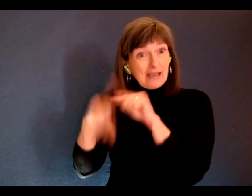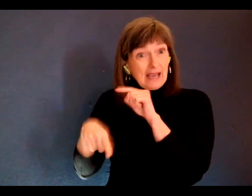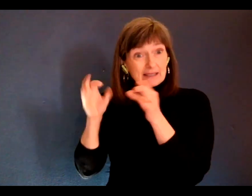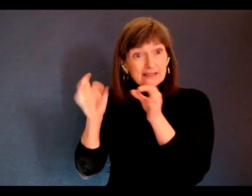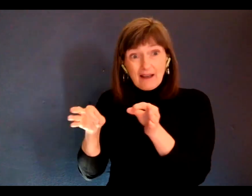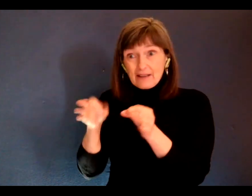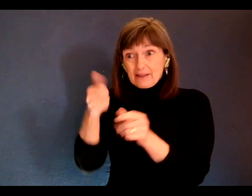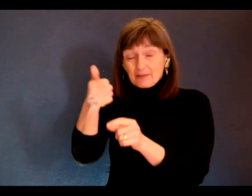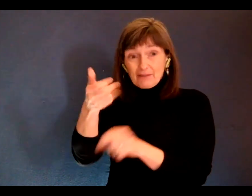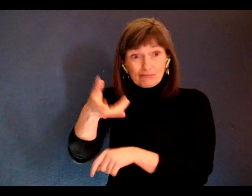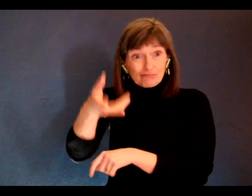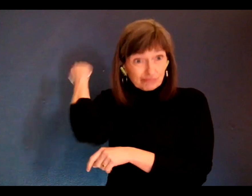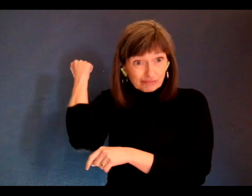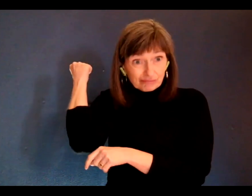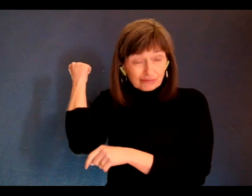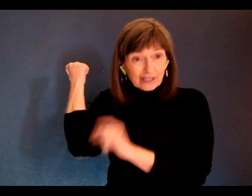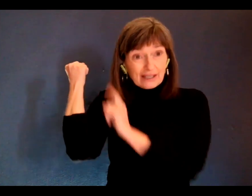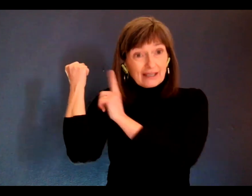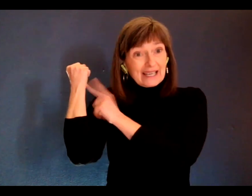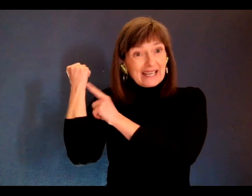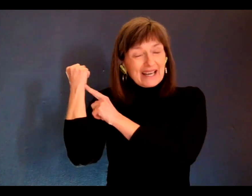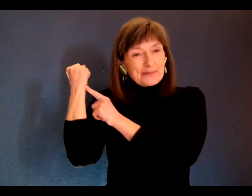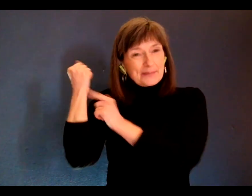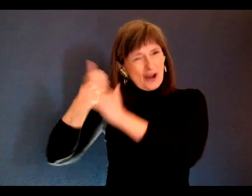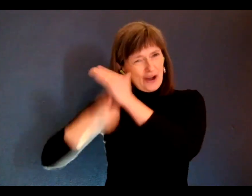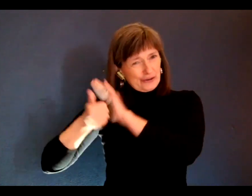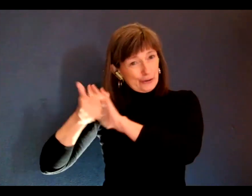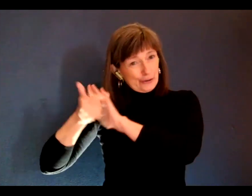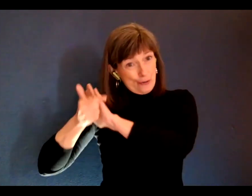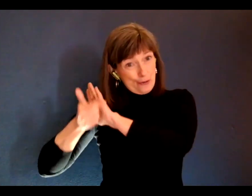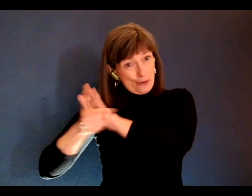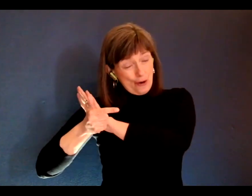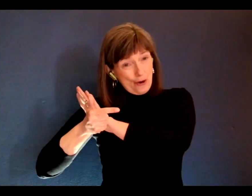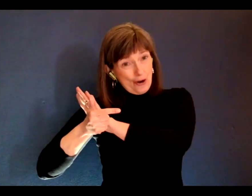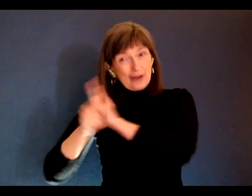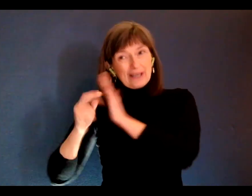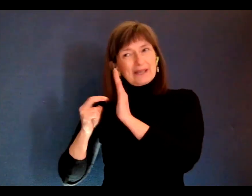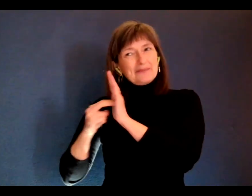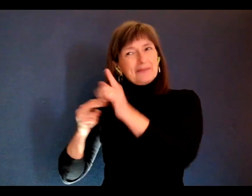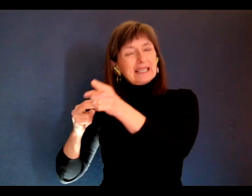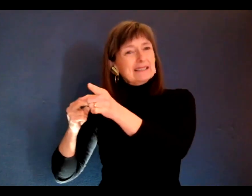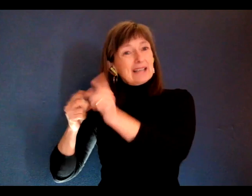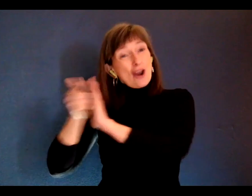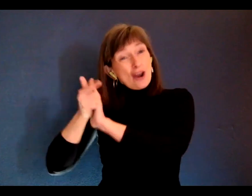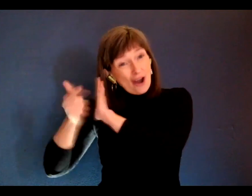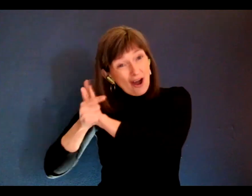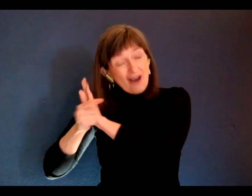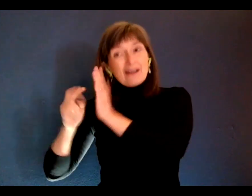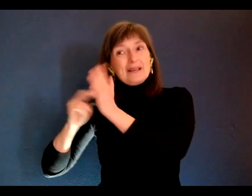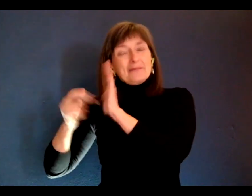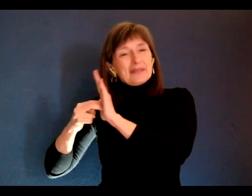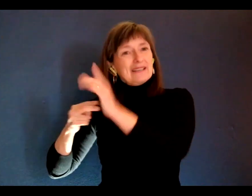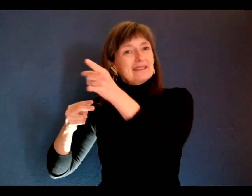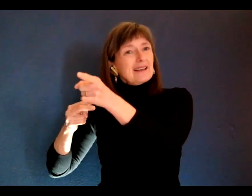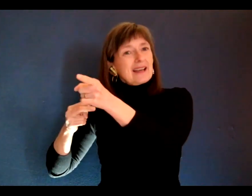or keeping that within the legal framework sets people up for a different kind of abuse and neglect, which is the lack